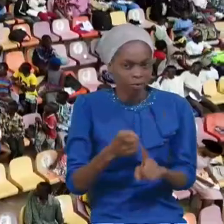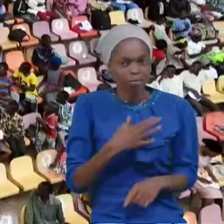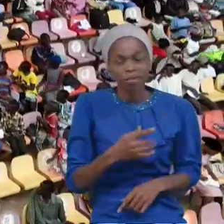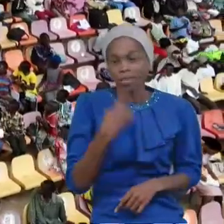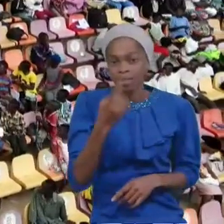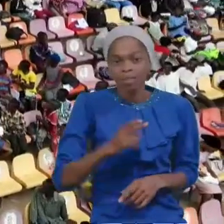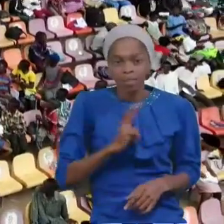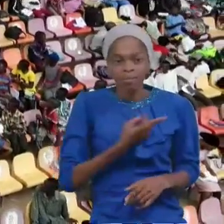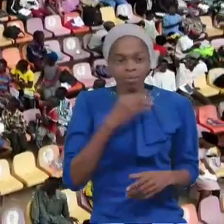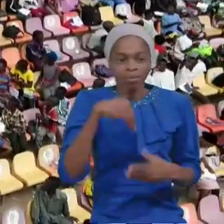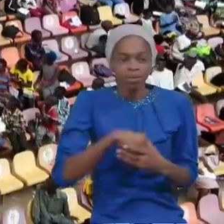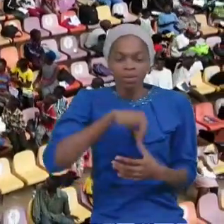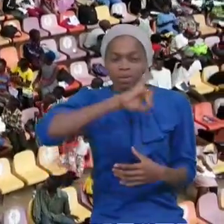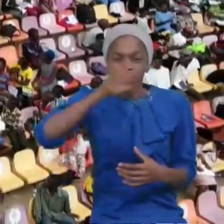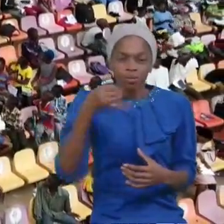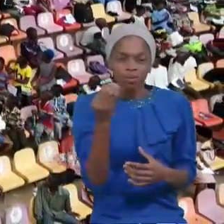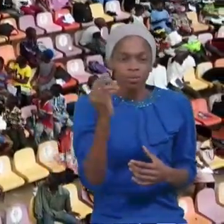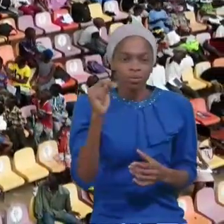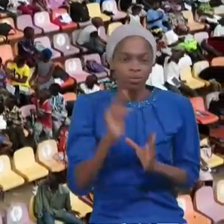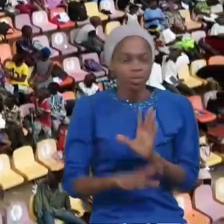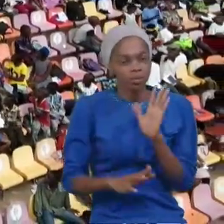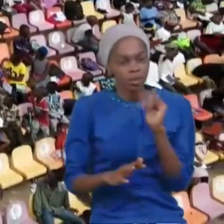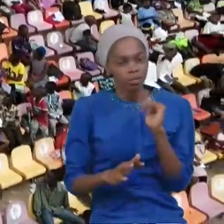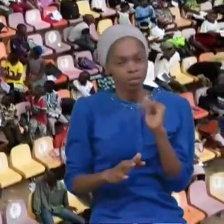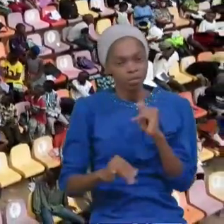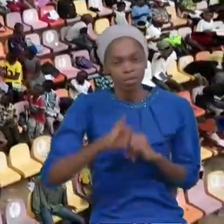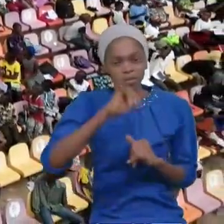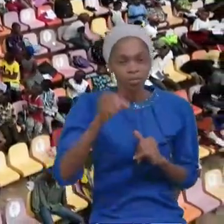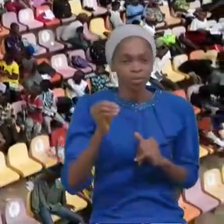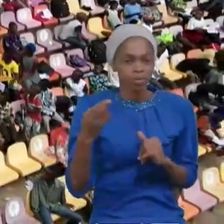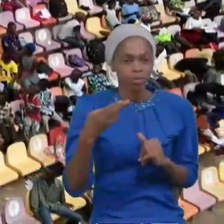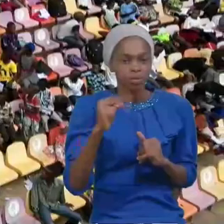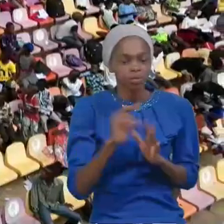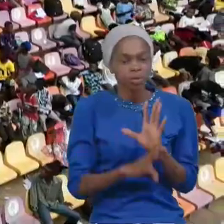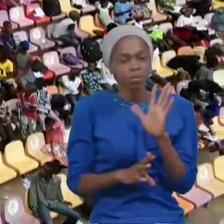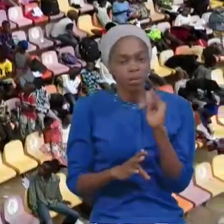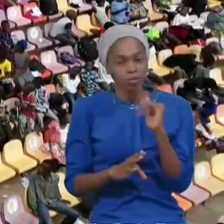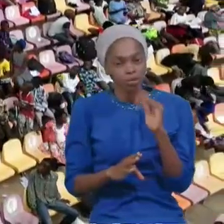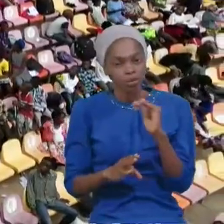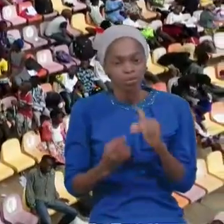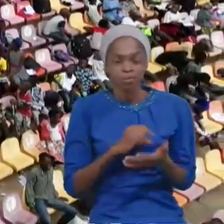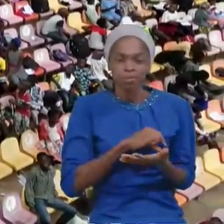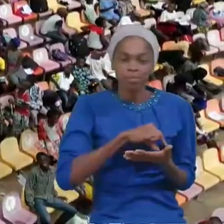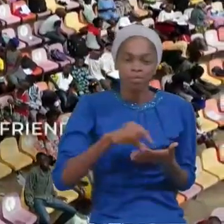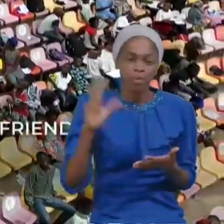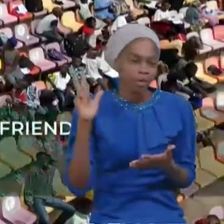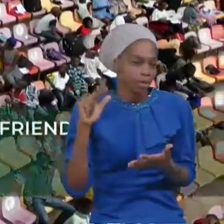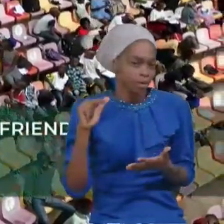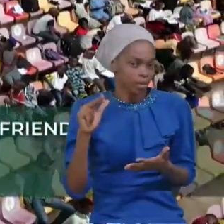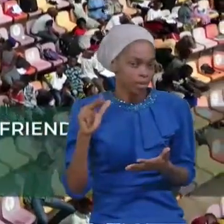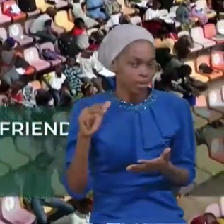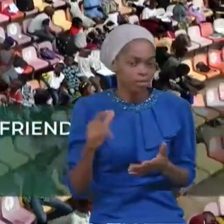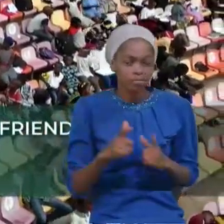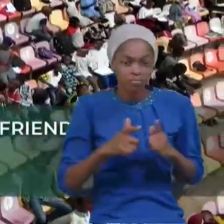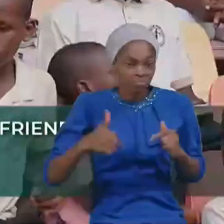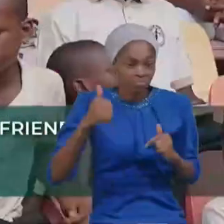15, reading from verse 13. Greater love has no man than